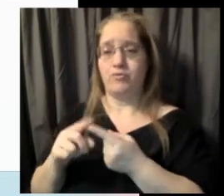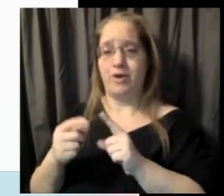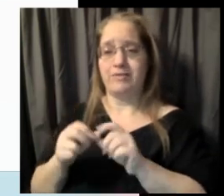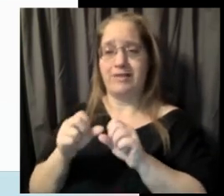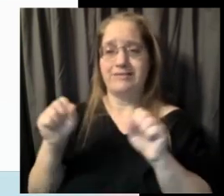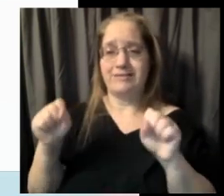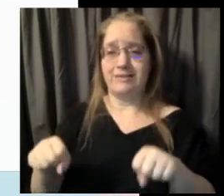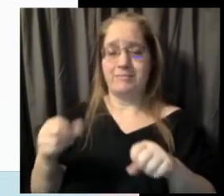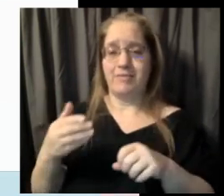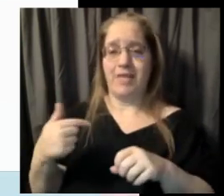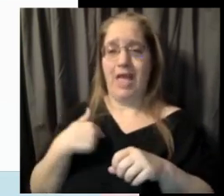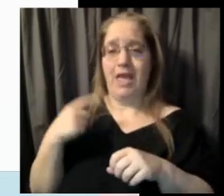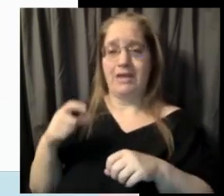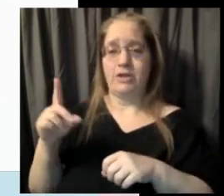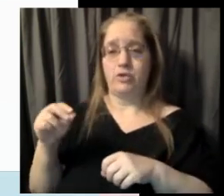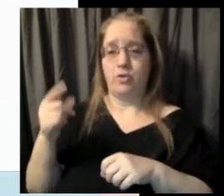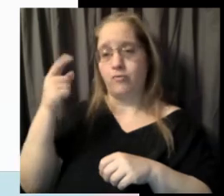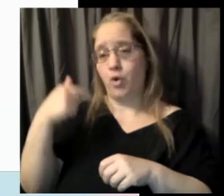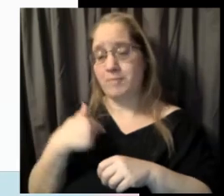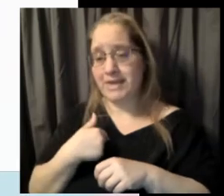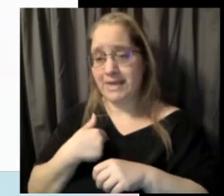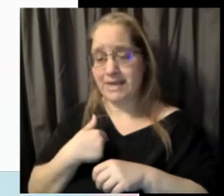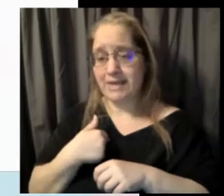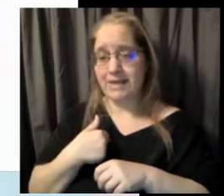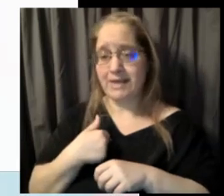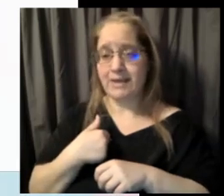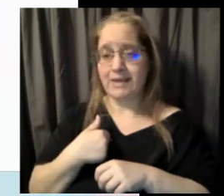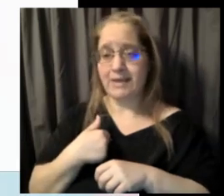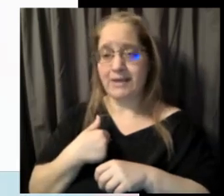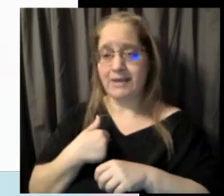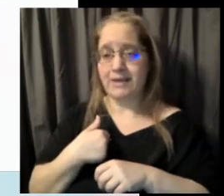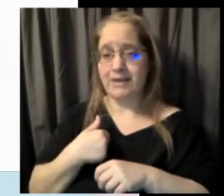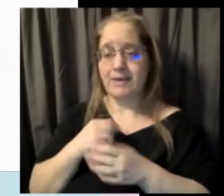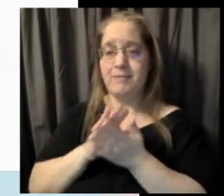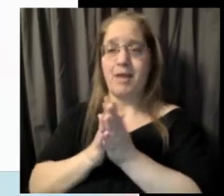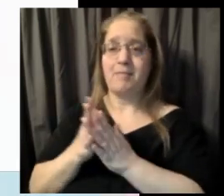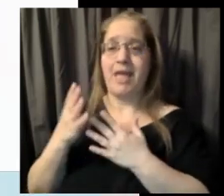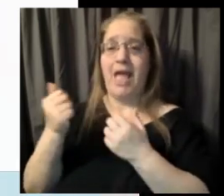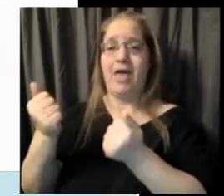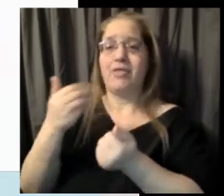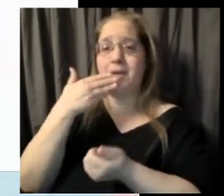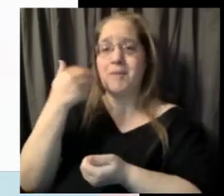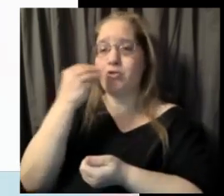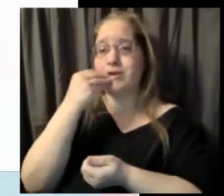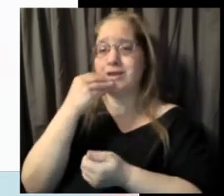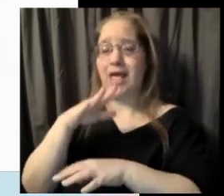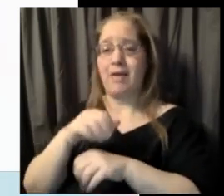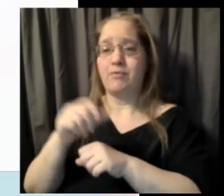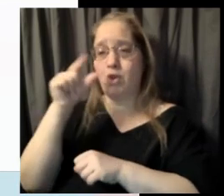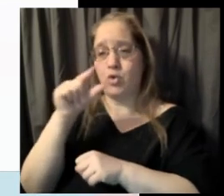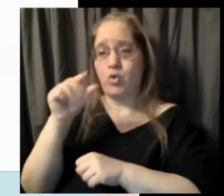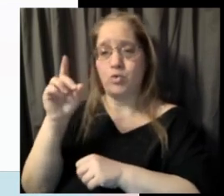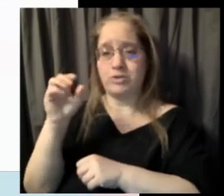a system of things that I need to do, for me, it was, getting healthy and eating. So I had like a